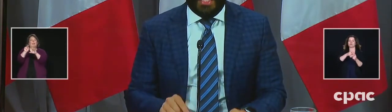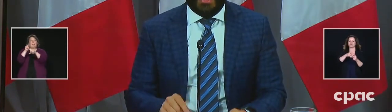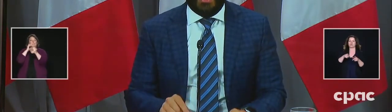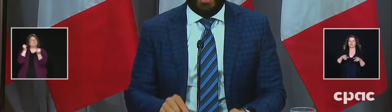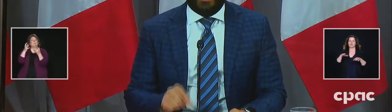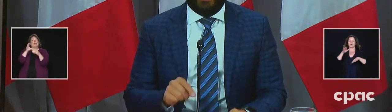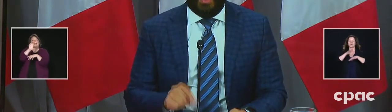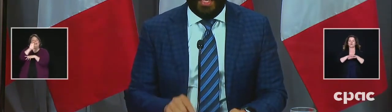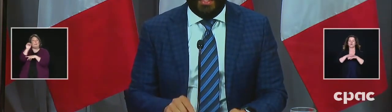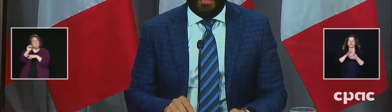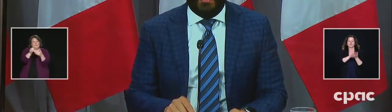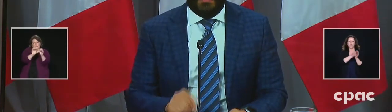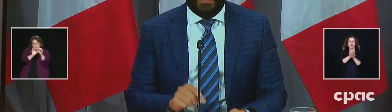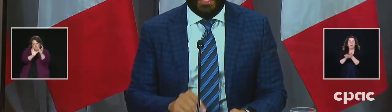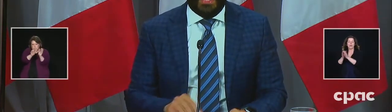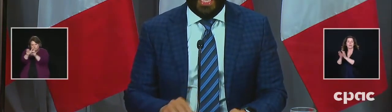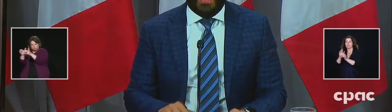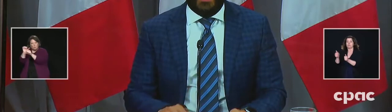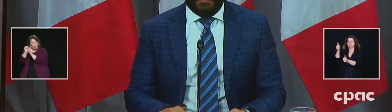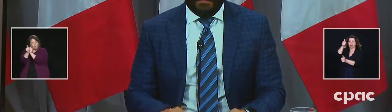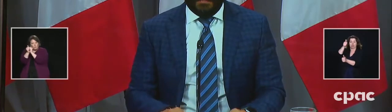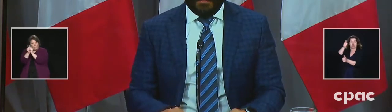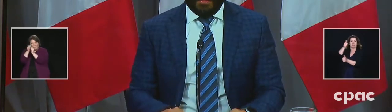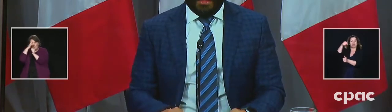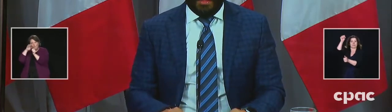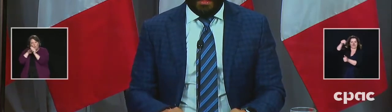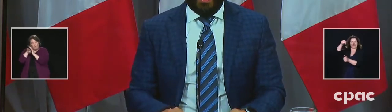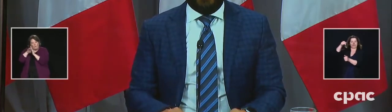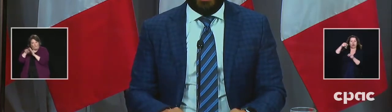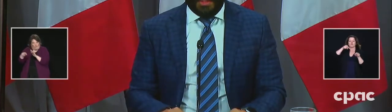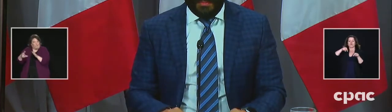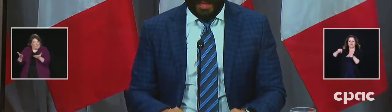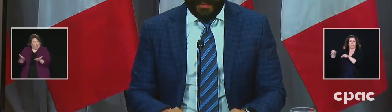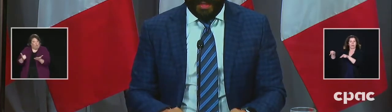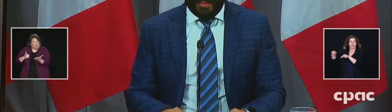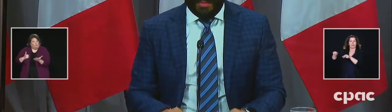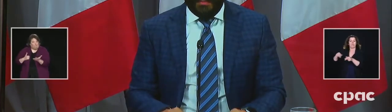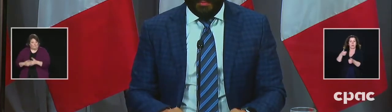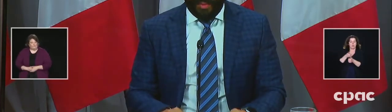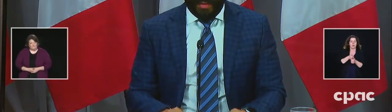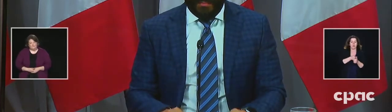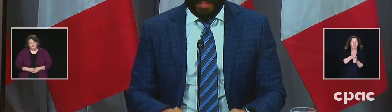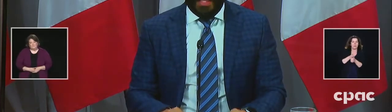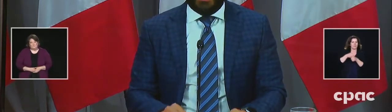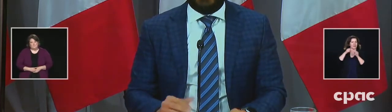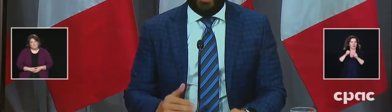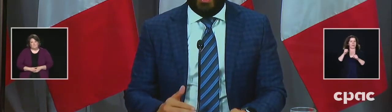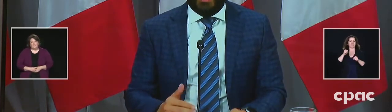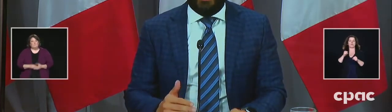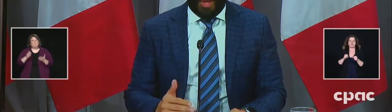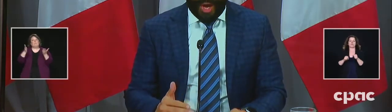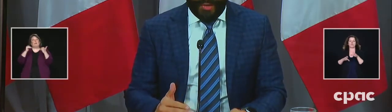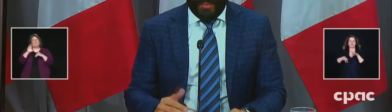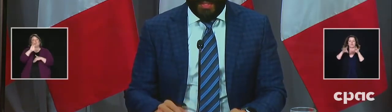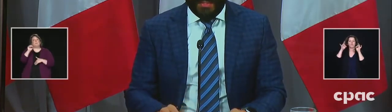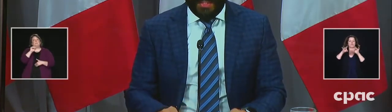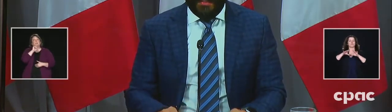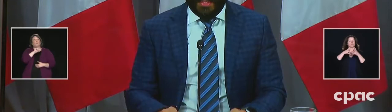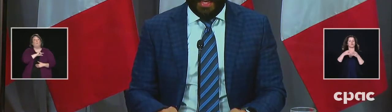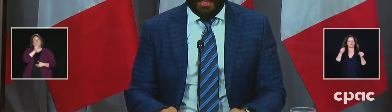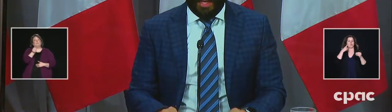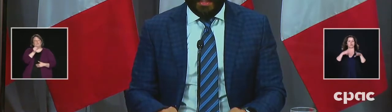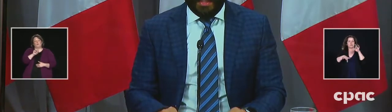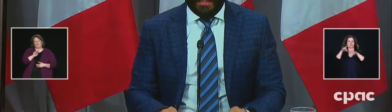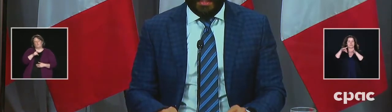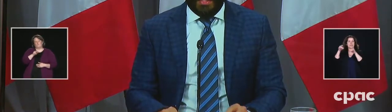test kits right here in Canada. Precision Biomonitoring from Guelph is partnering with Ottawa's